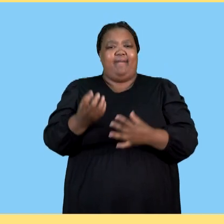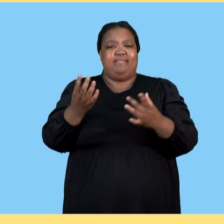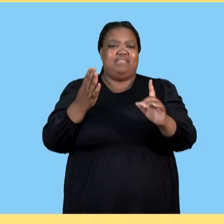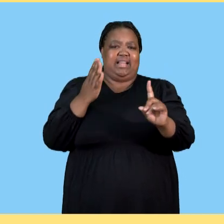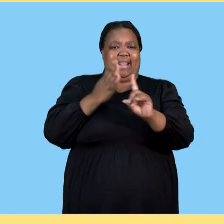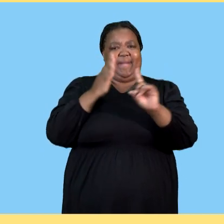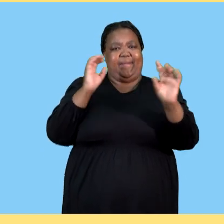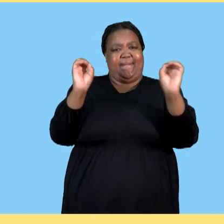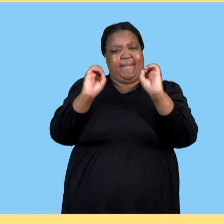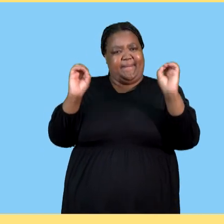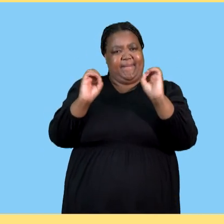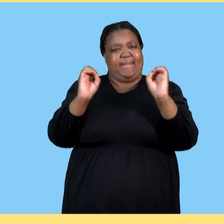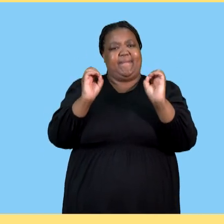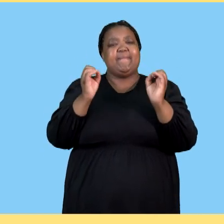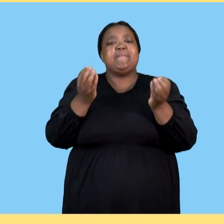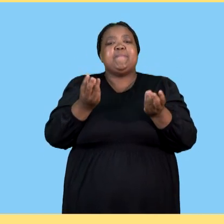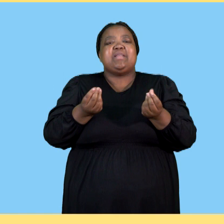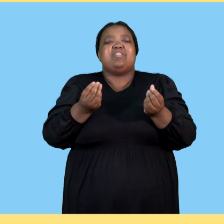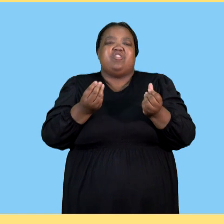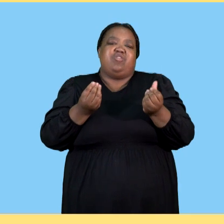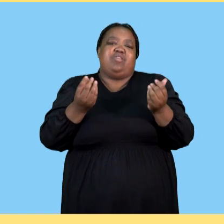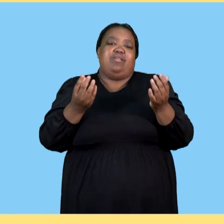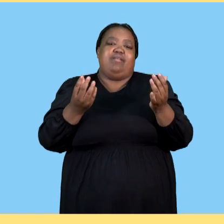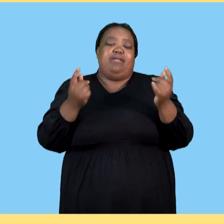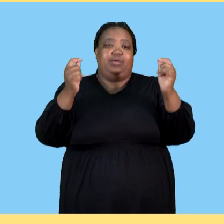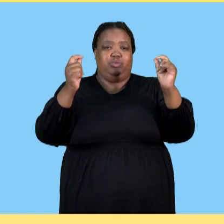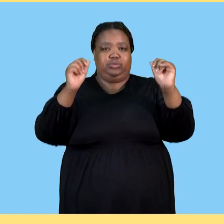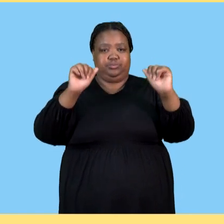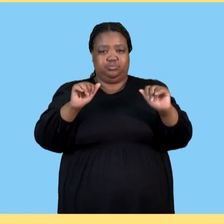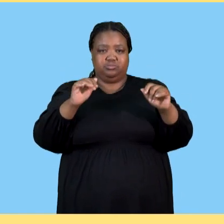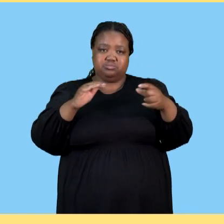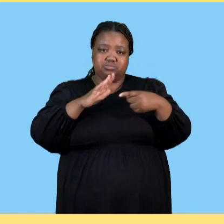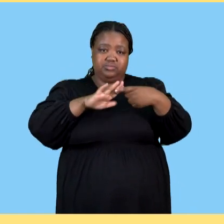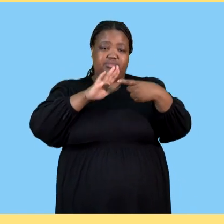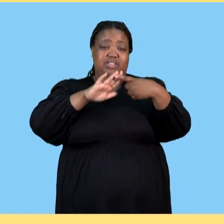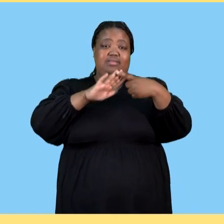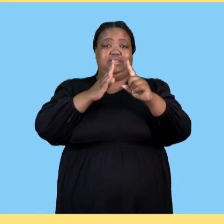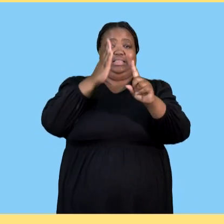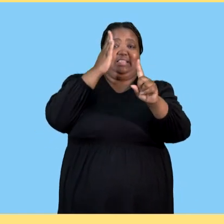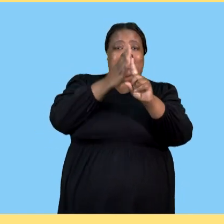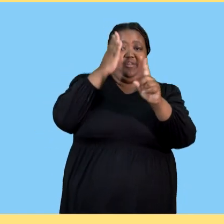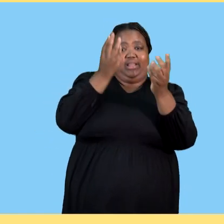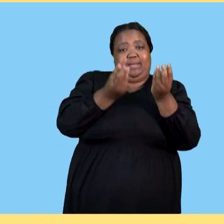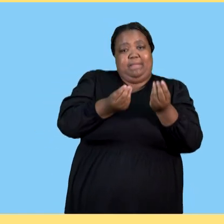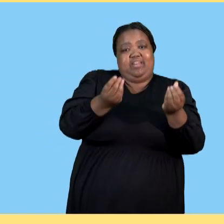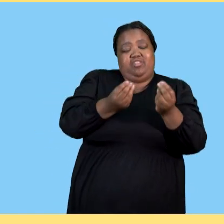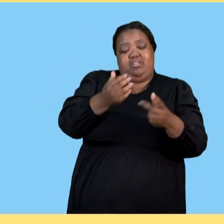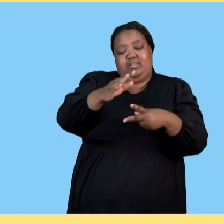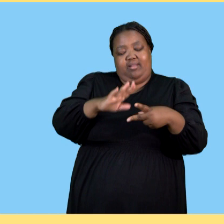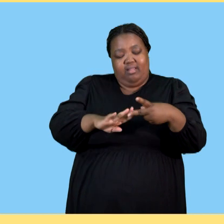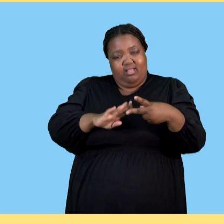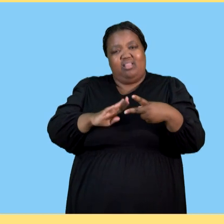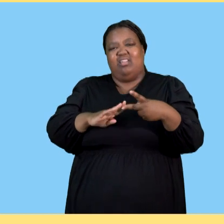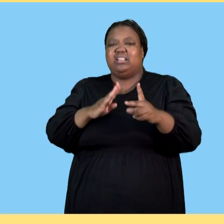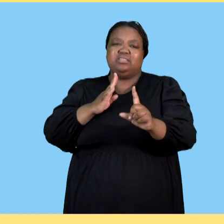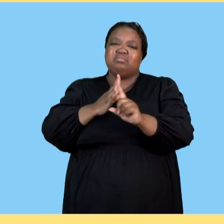as indirect material cost. Indirect. So you can see the difference here. The first one was direct material cost. The next